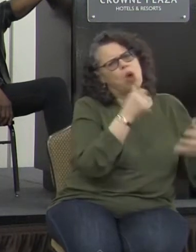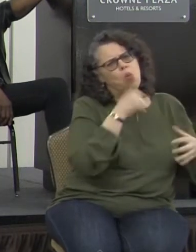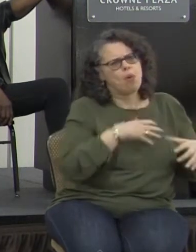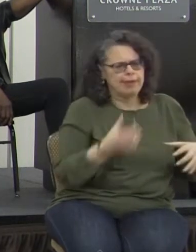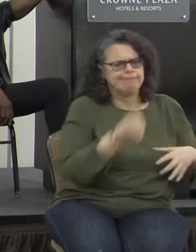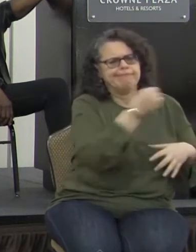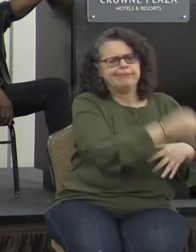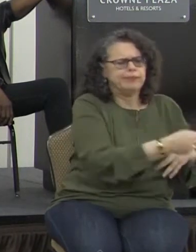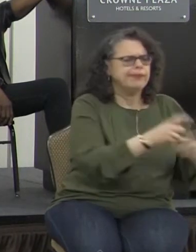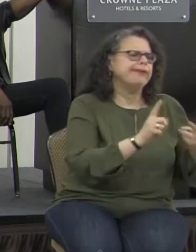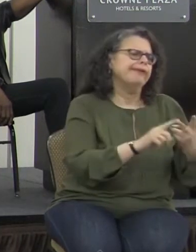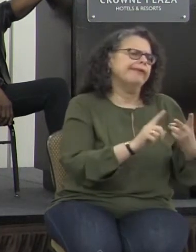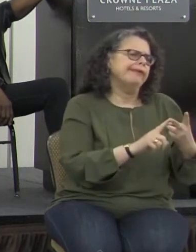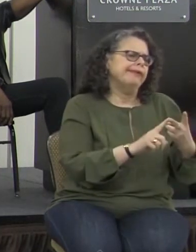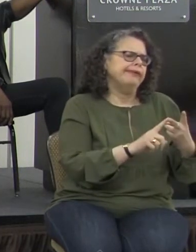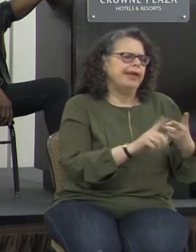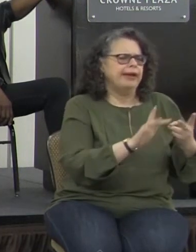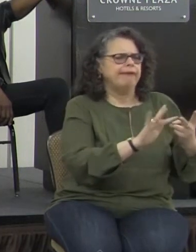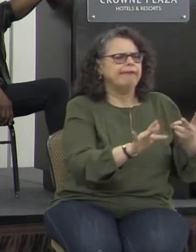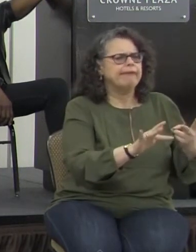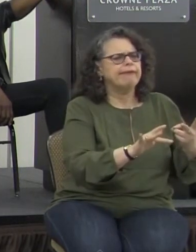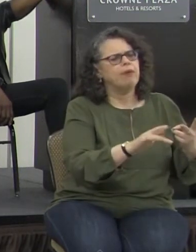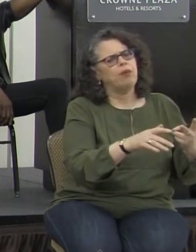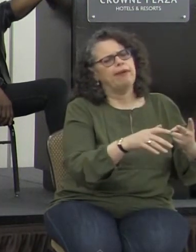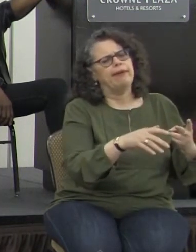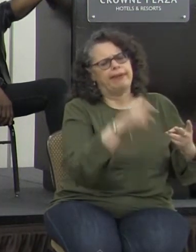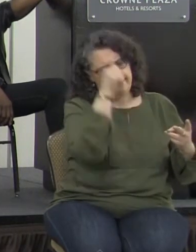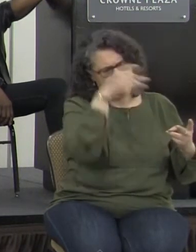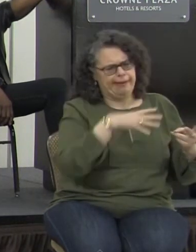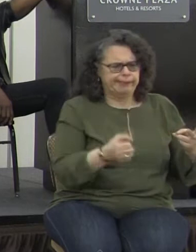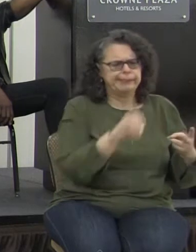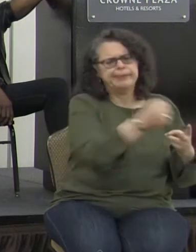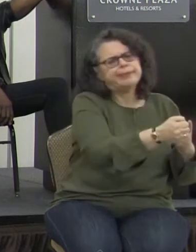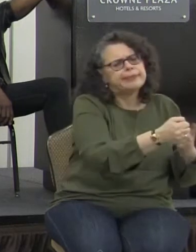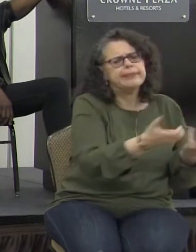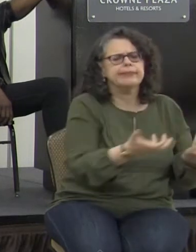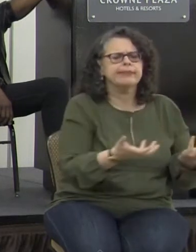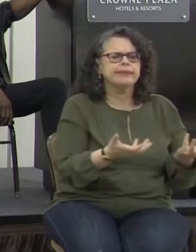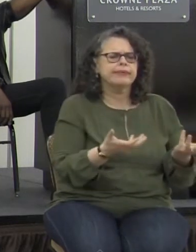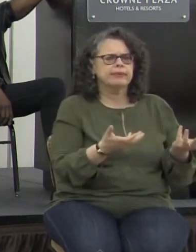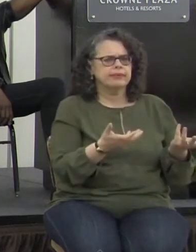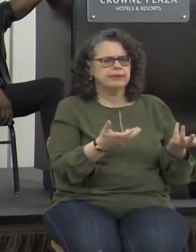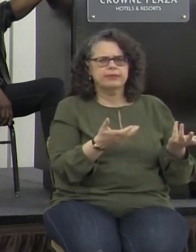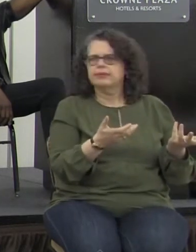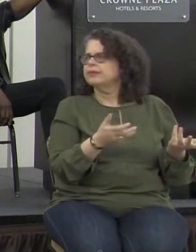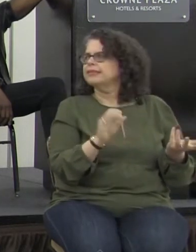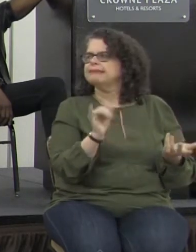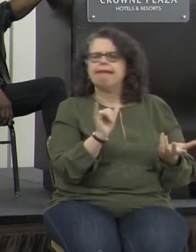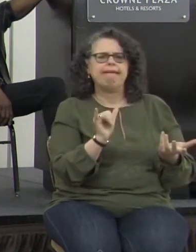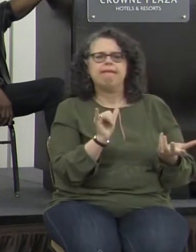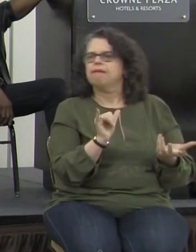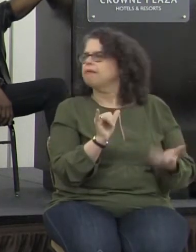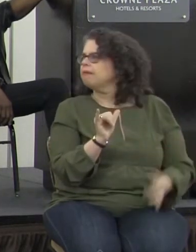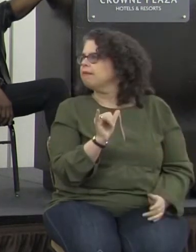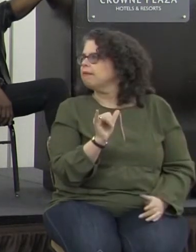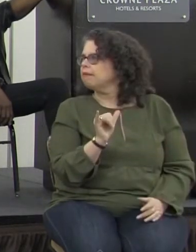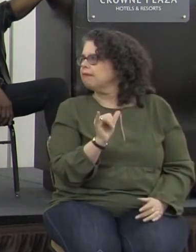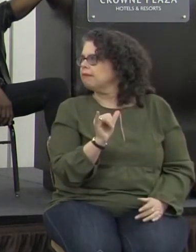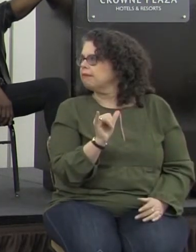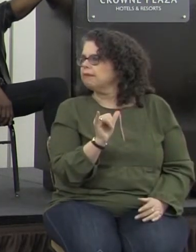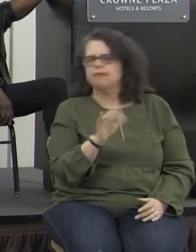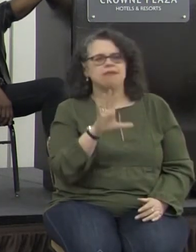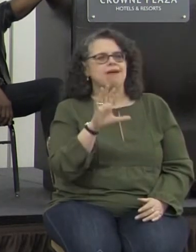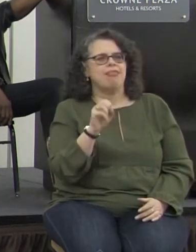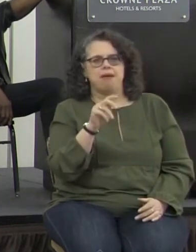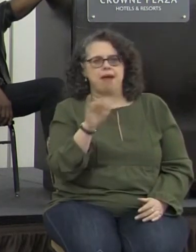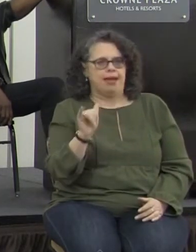to fill for a man, then whatever. It's that episode of the